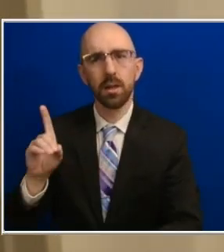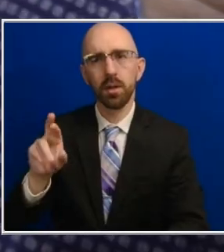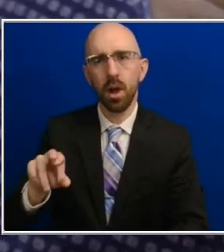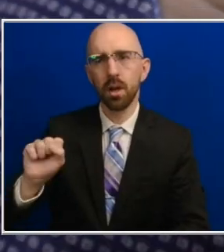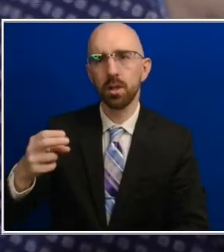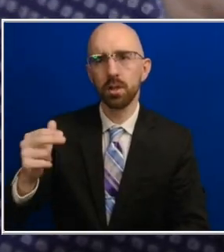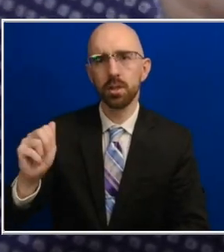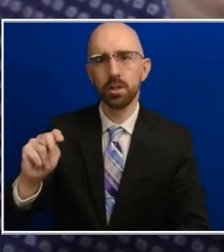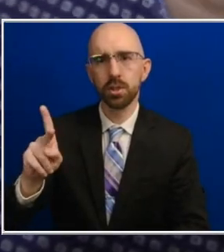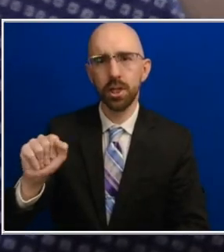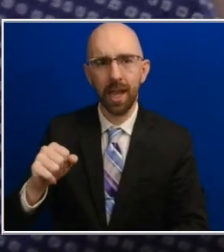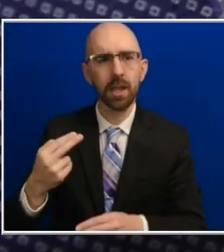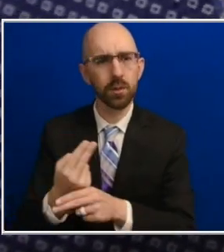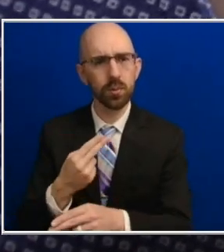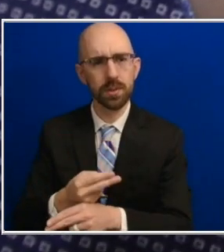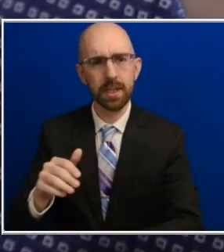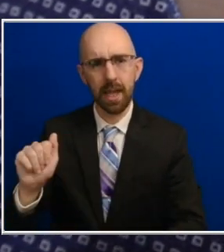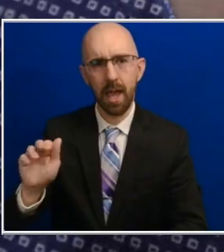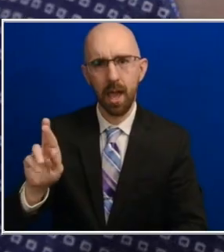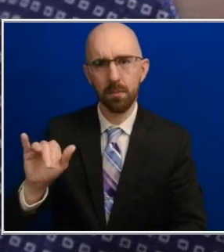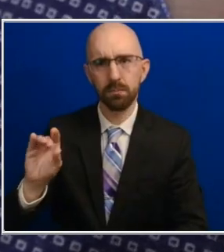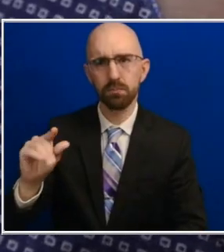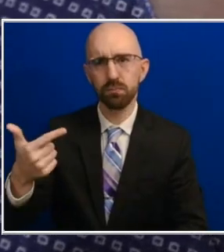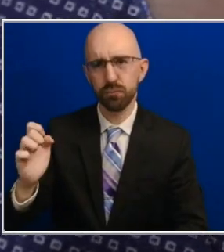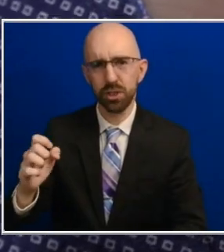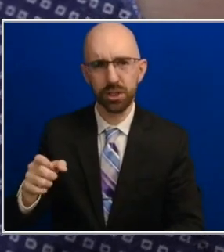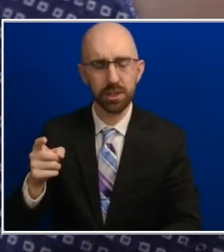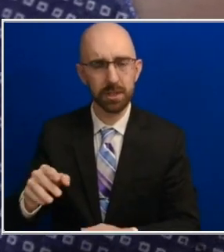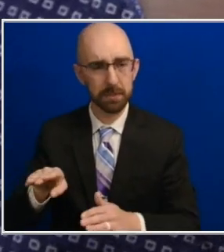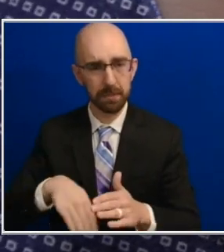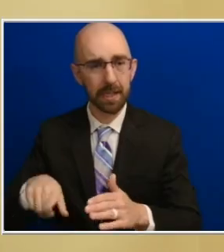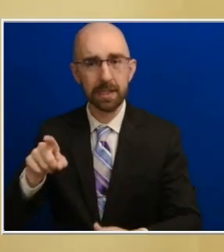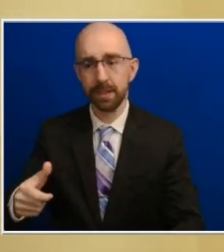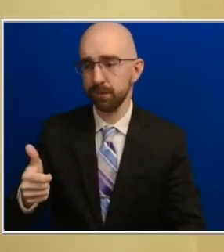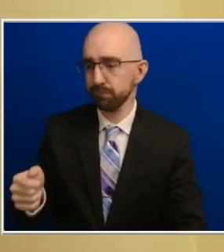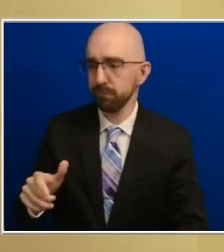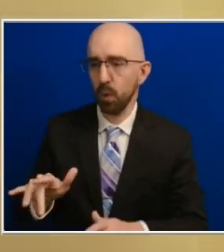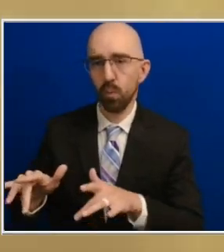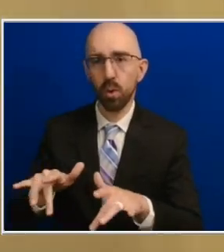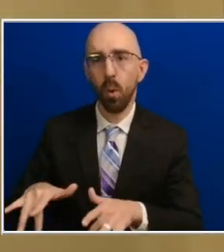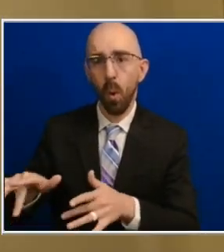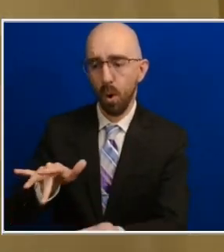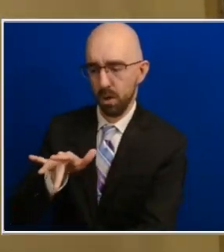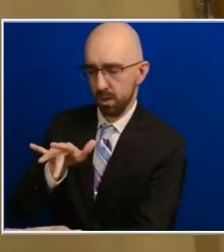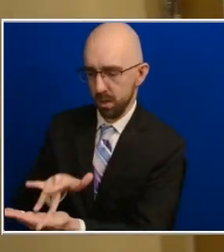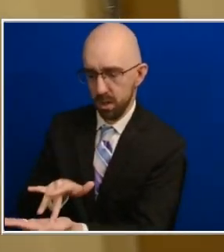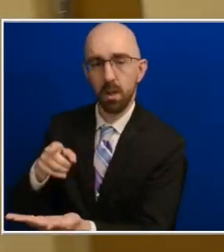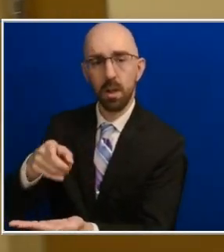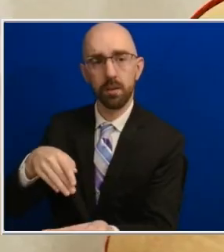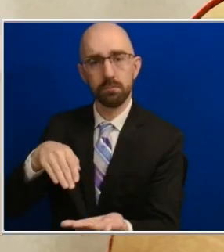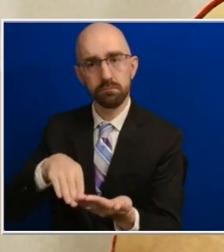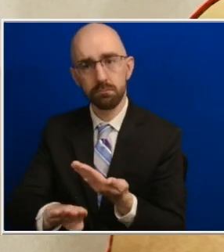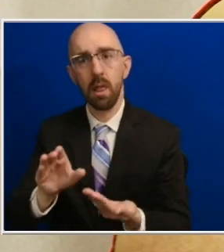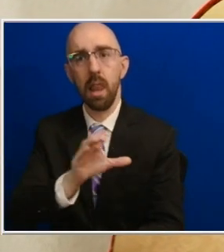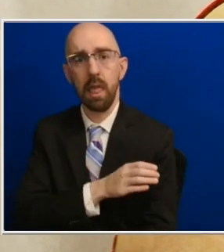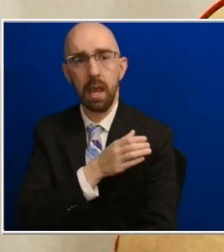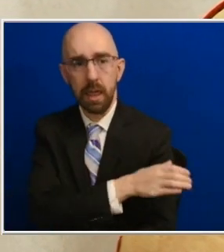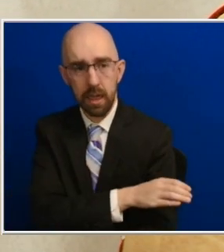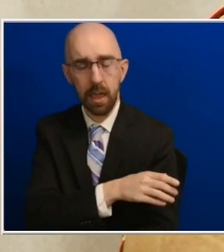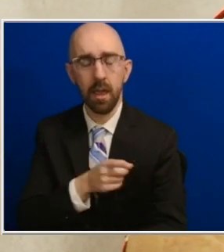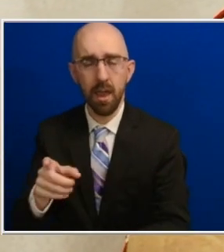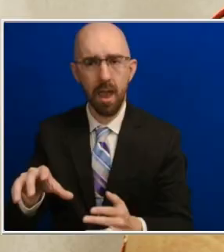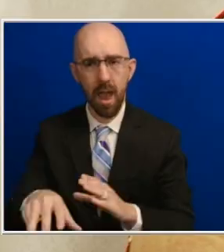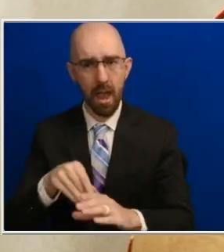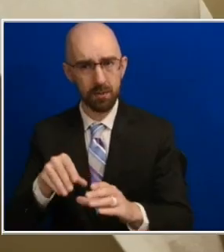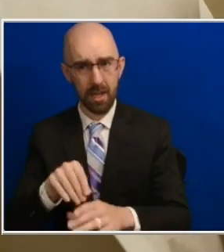using a bridge, and we saw him basically press record on his phone right as he entered into the clinic visit. But outside of that,